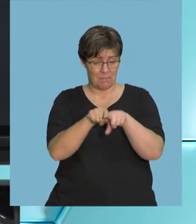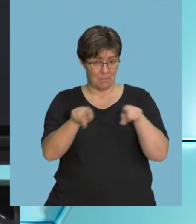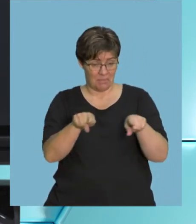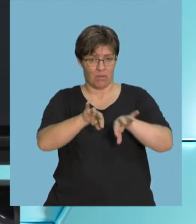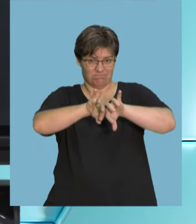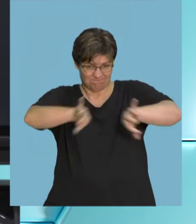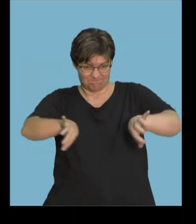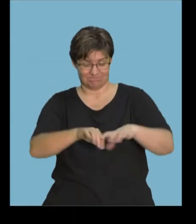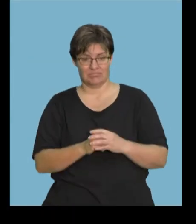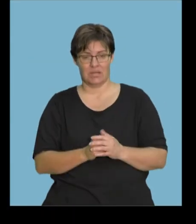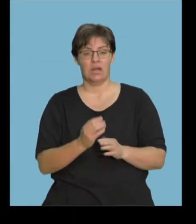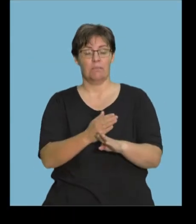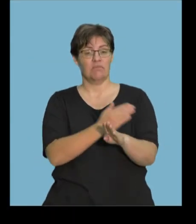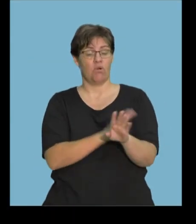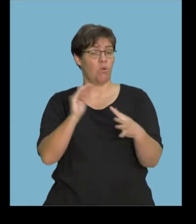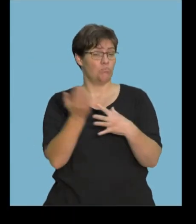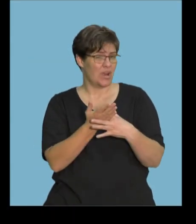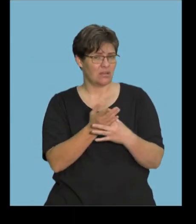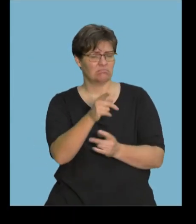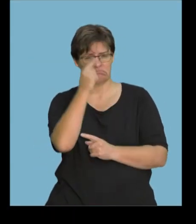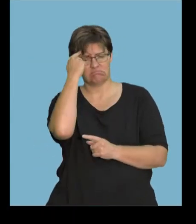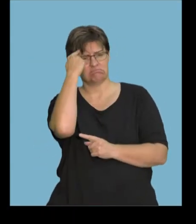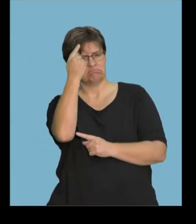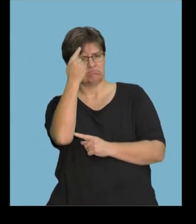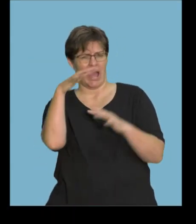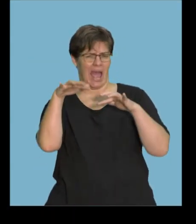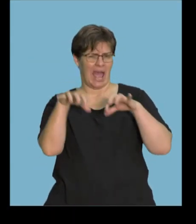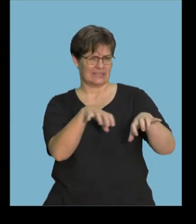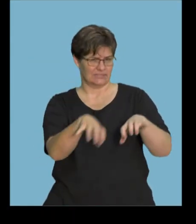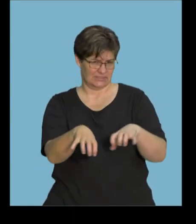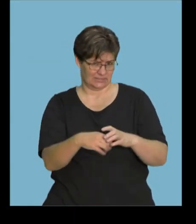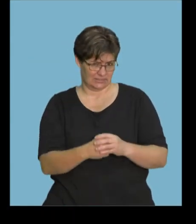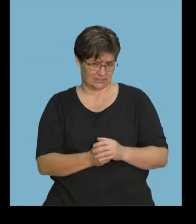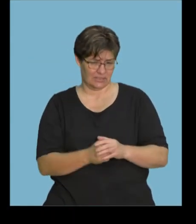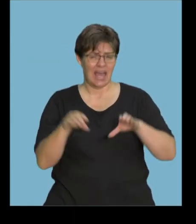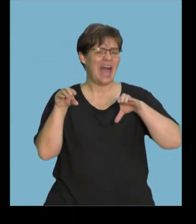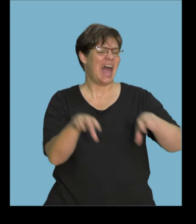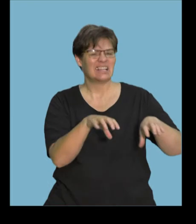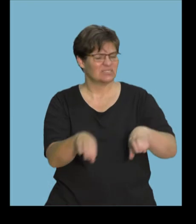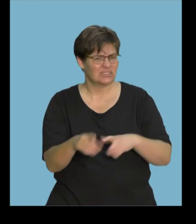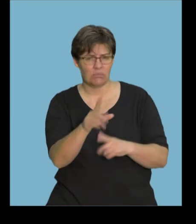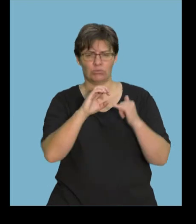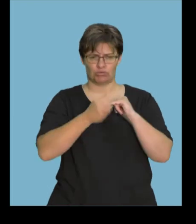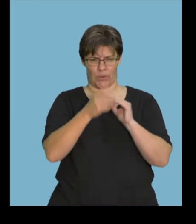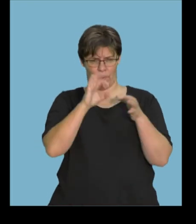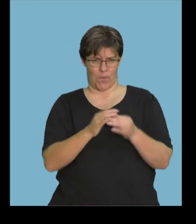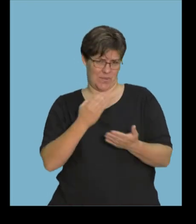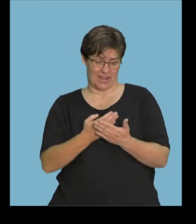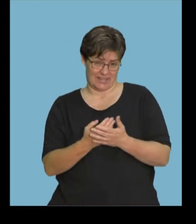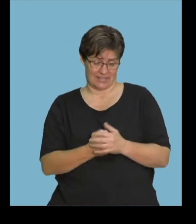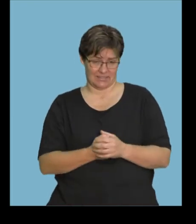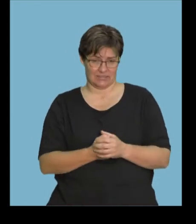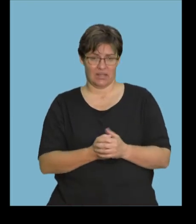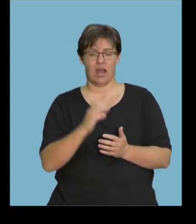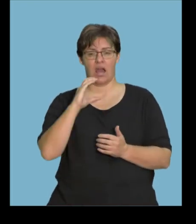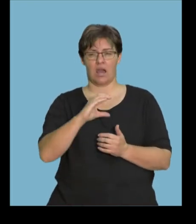before we went for the short break, we thought about an activity that you may try this at home, okay? Can